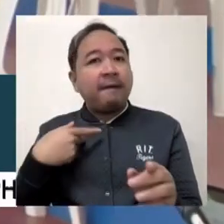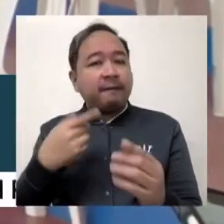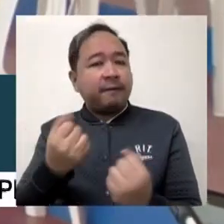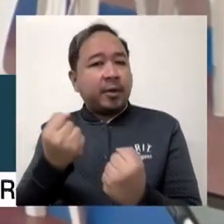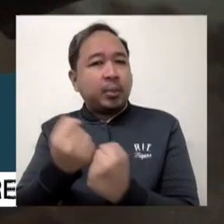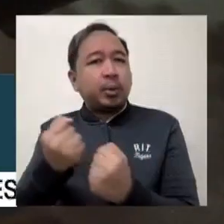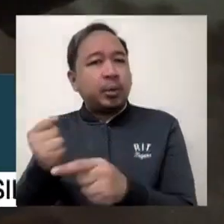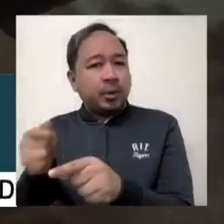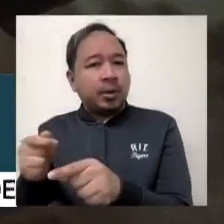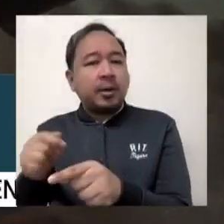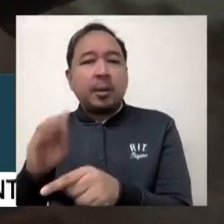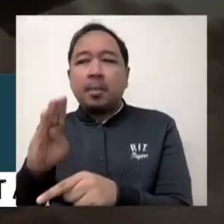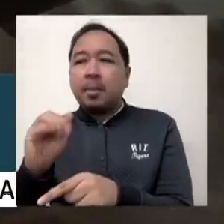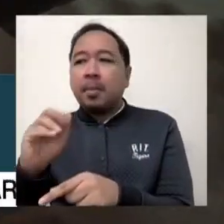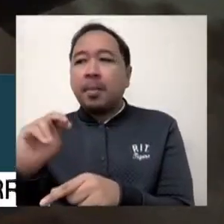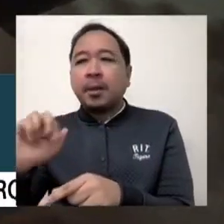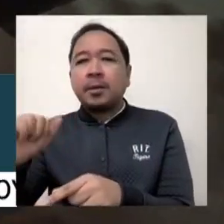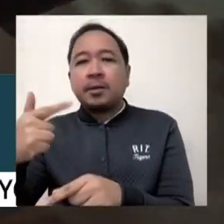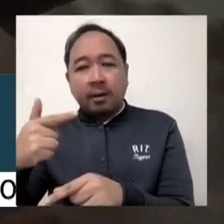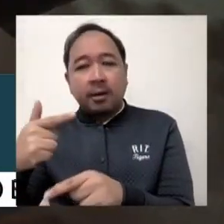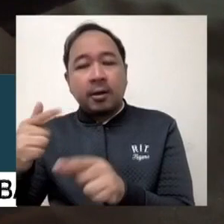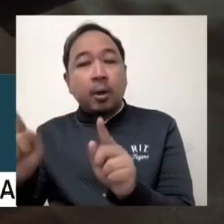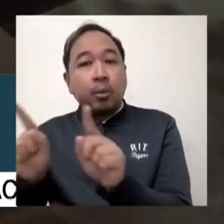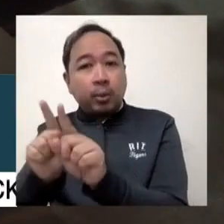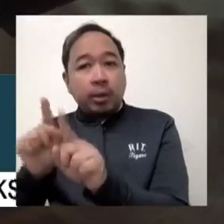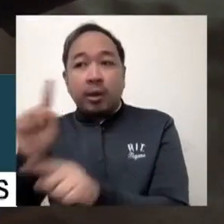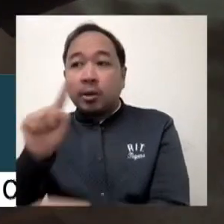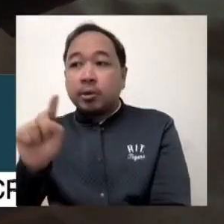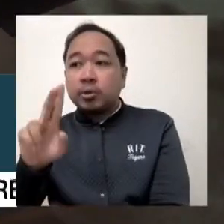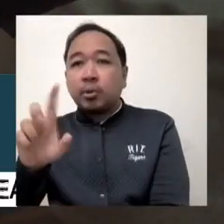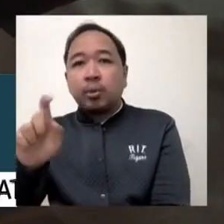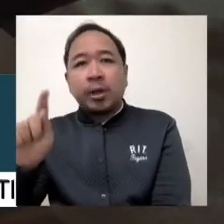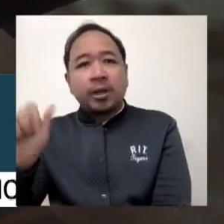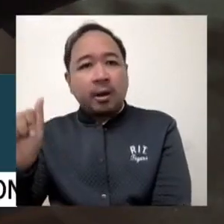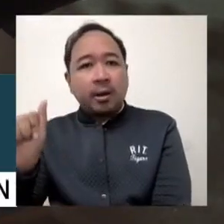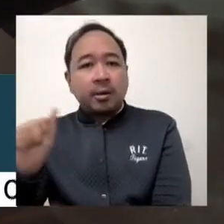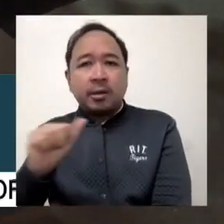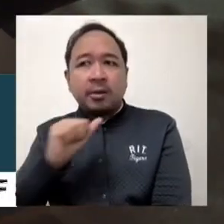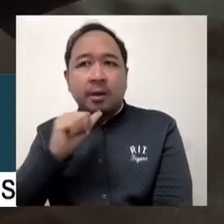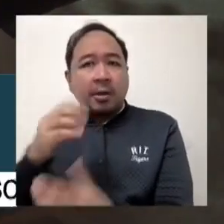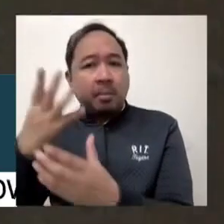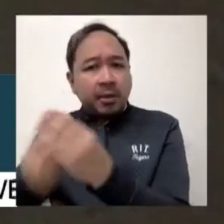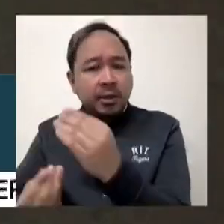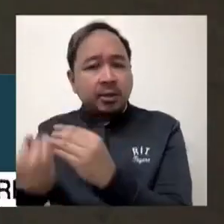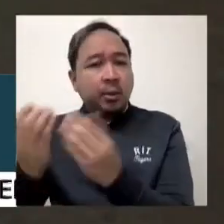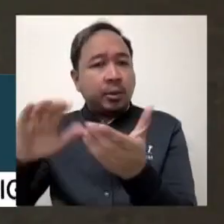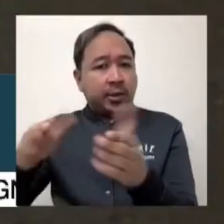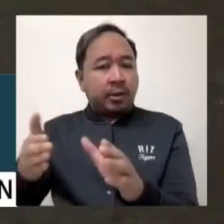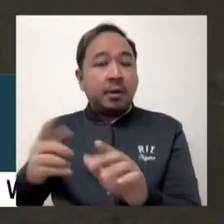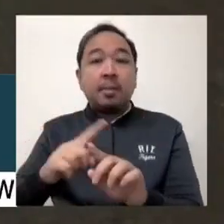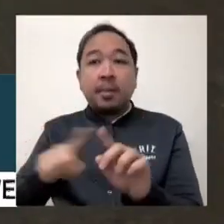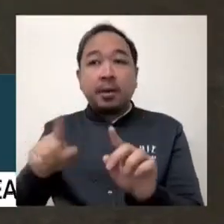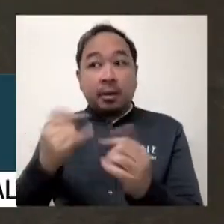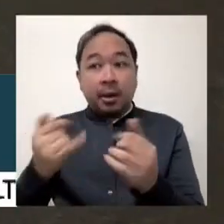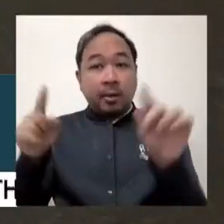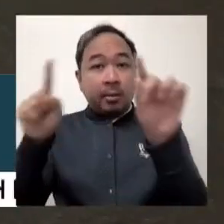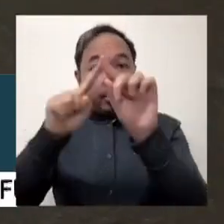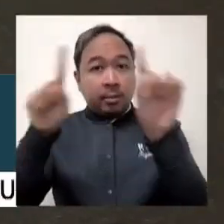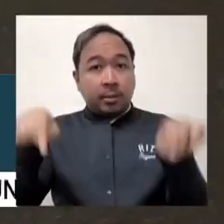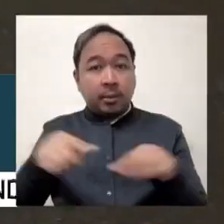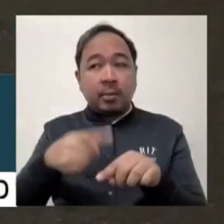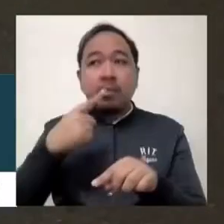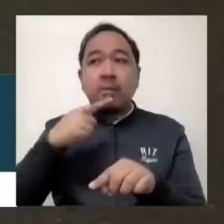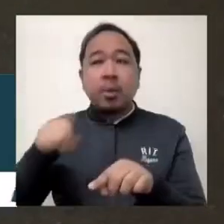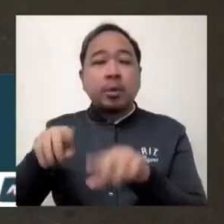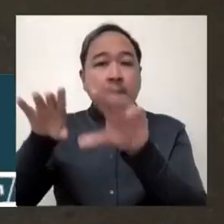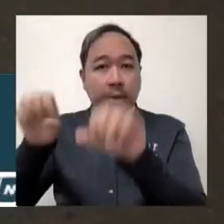Gerald Bantag, Superintendent Ricardo Solueta, is either missing or dead. He added that once the arrest warrant is issued, they will work hand-in-hand